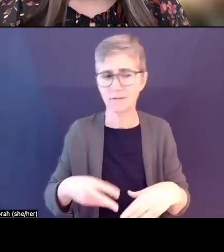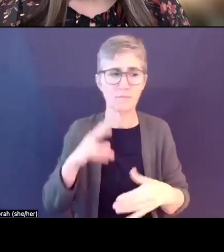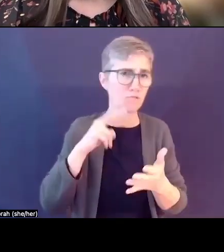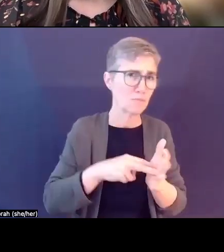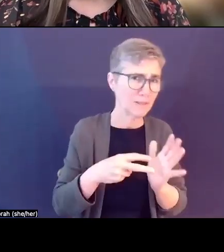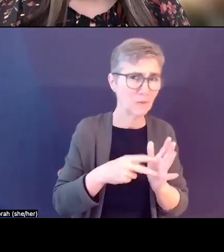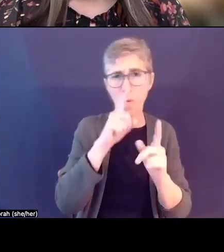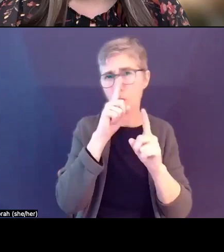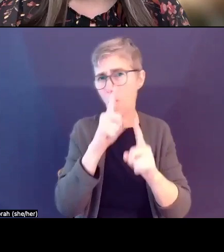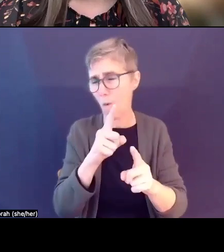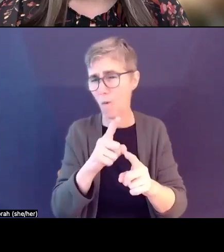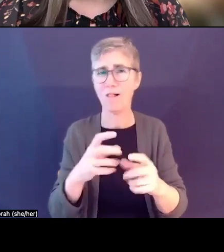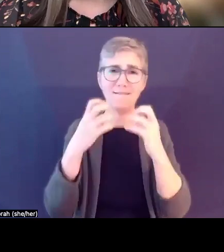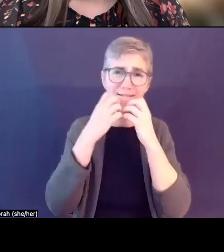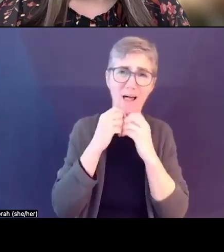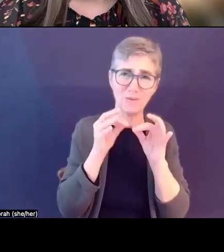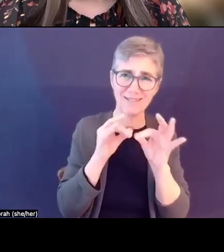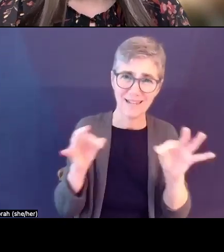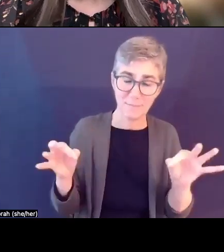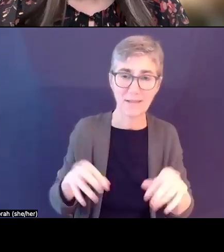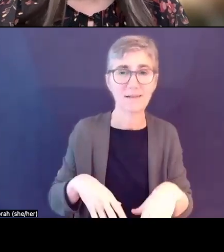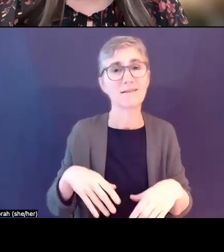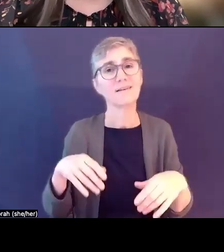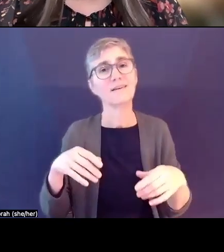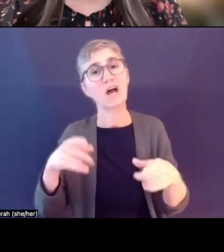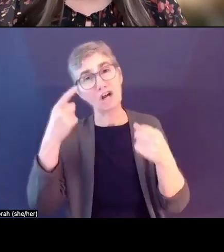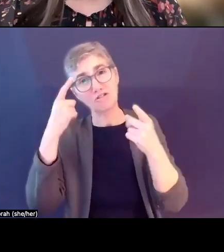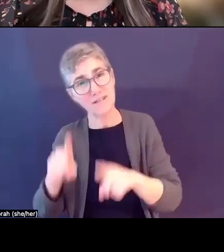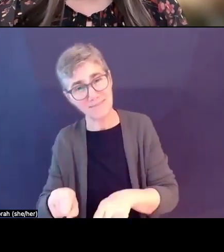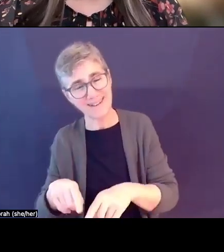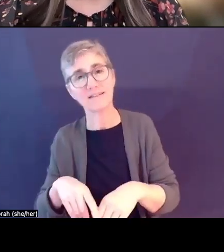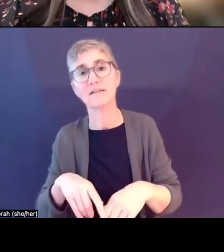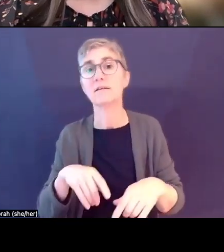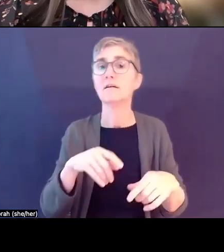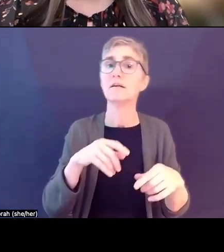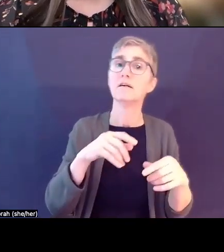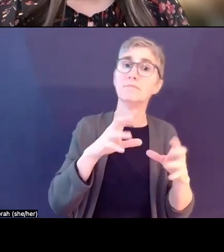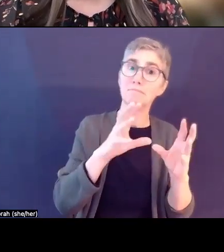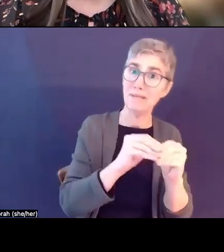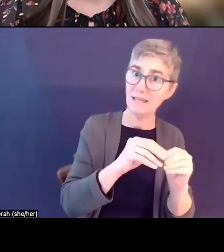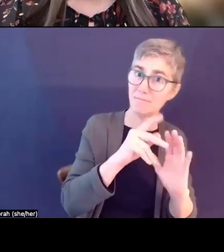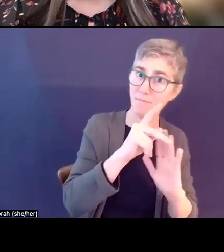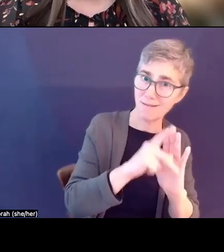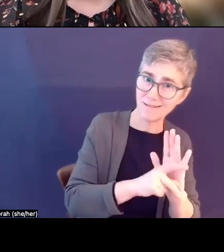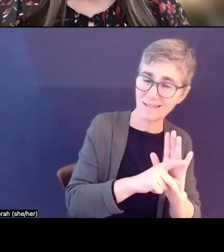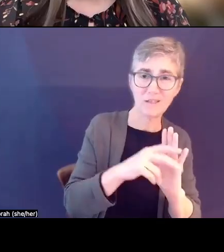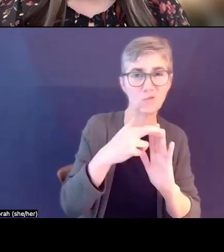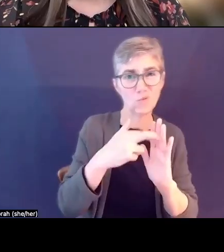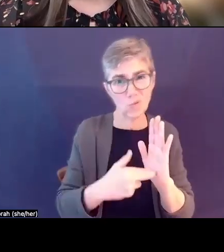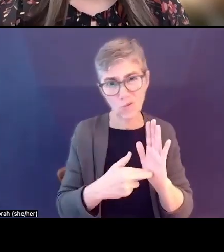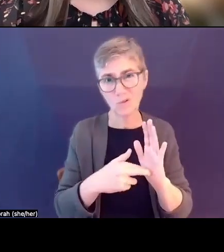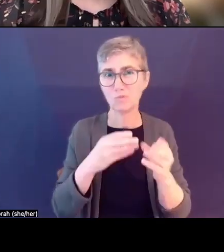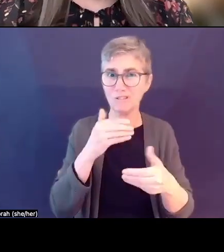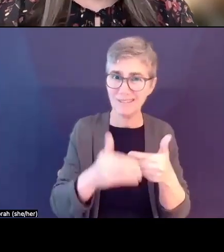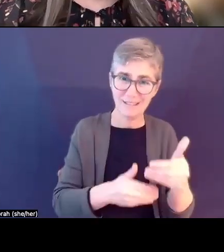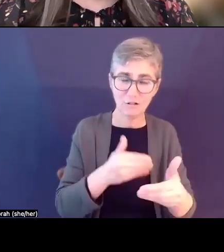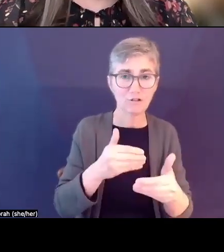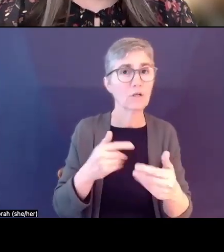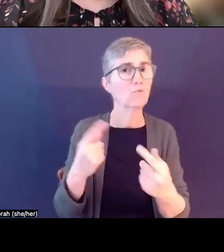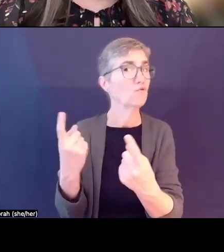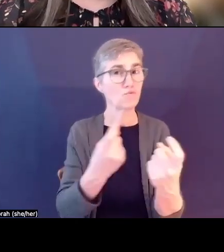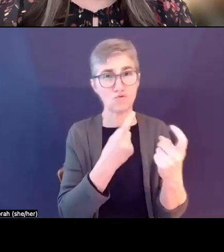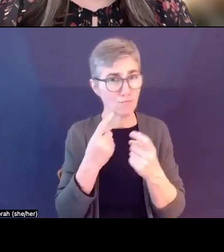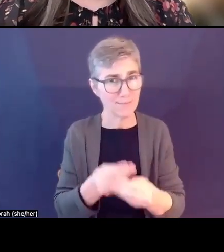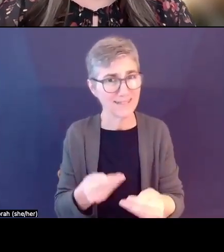member description, application, and agreement, meeting rules, policies, and procedures, and recruitment materials.